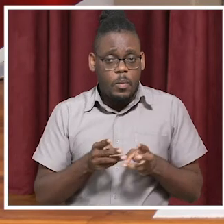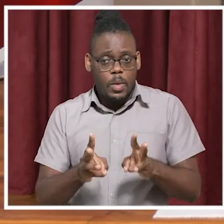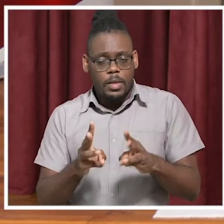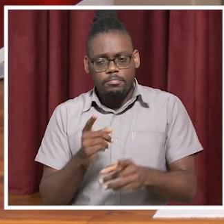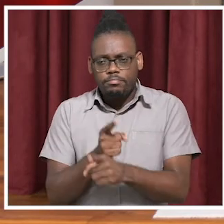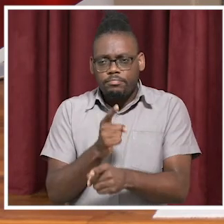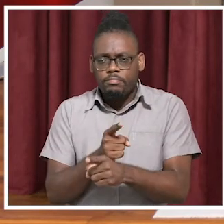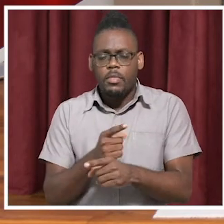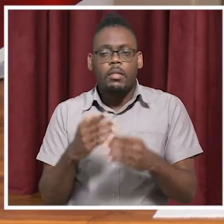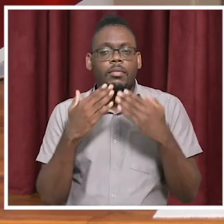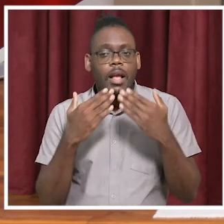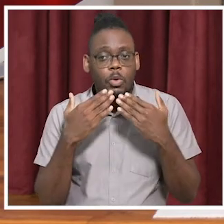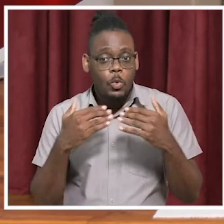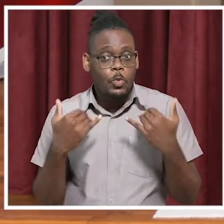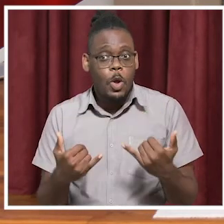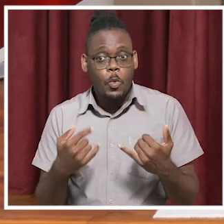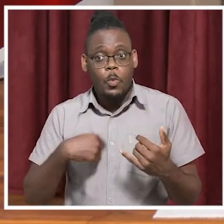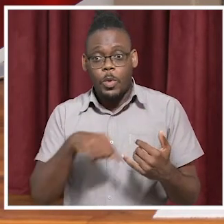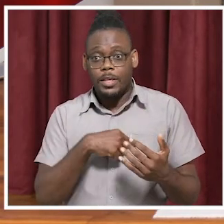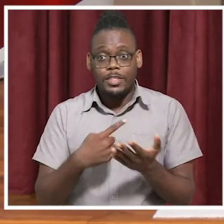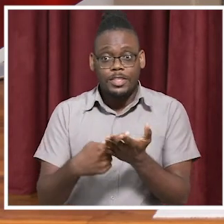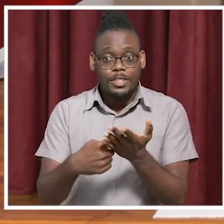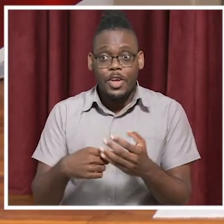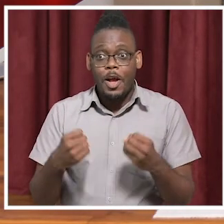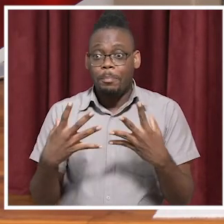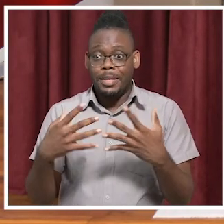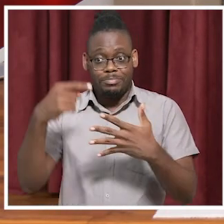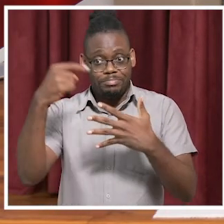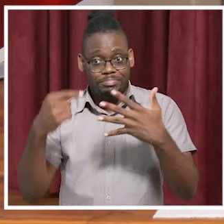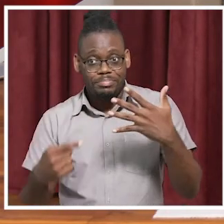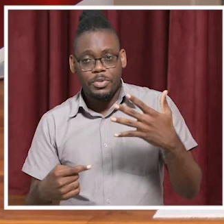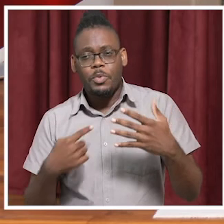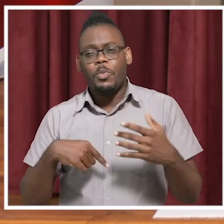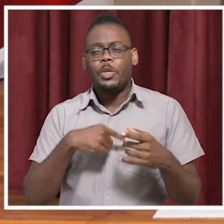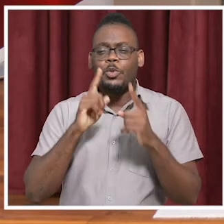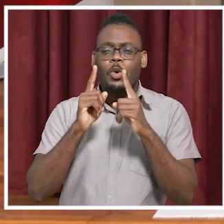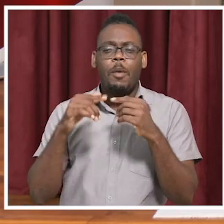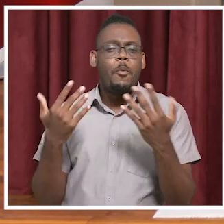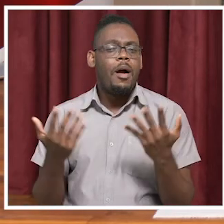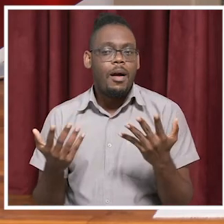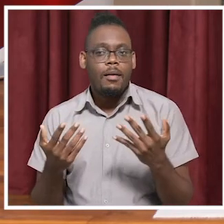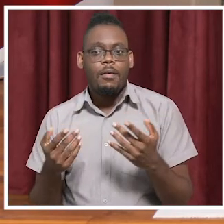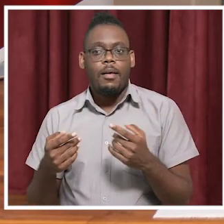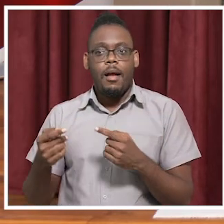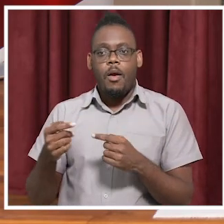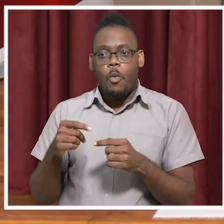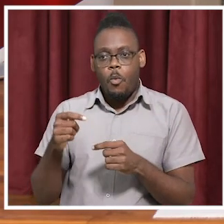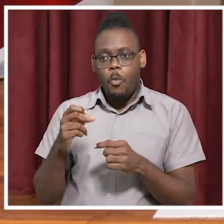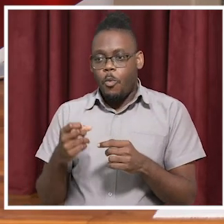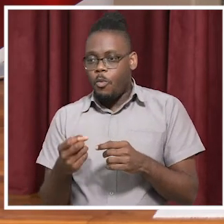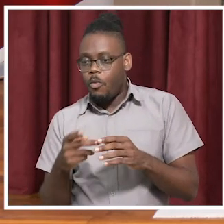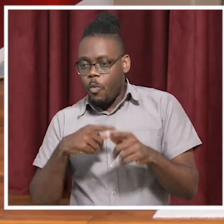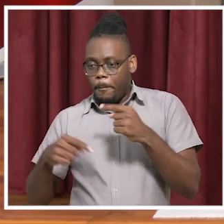Now, ladies, I know we've covered a lot, but when we talk about upcoming projects, when we talk about the specifics or the variety of persons that you're able